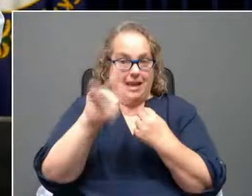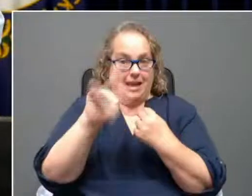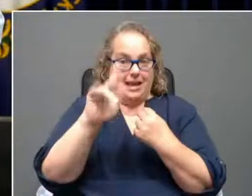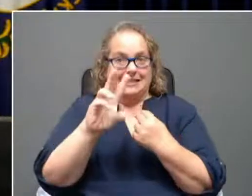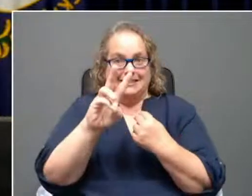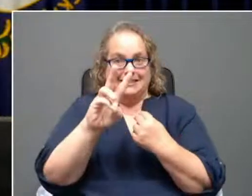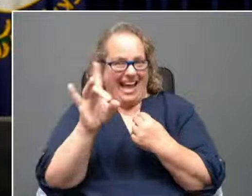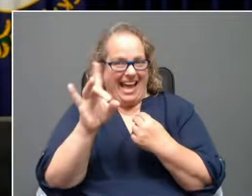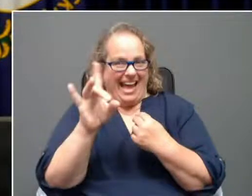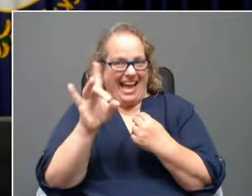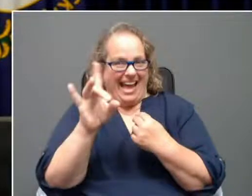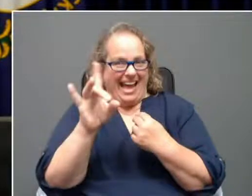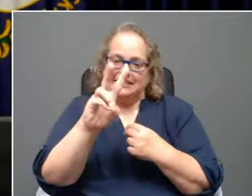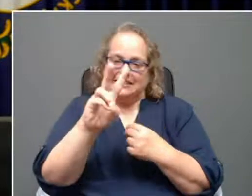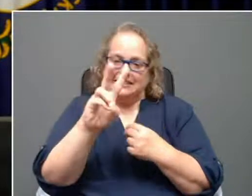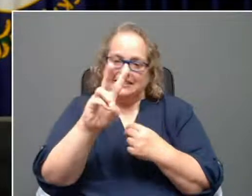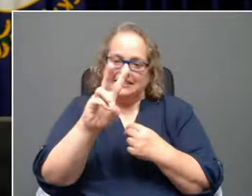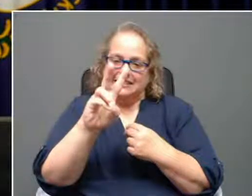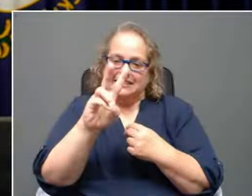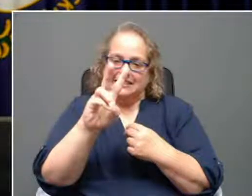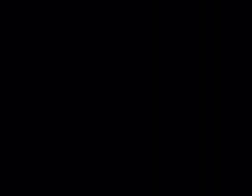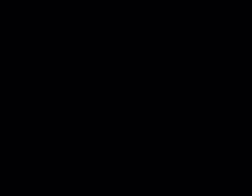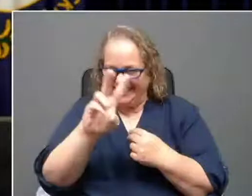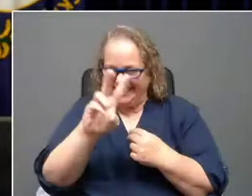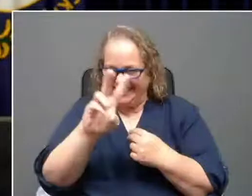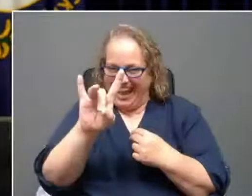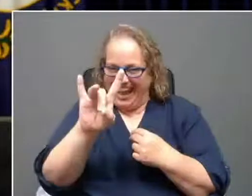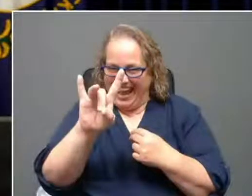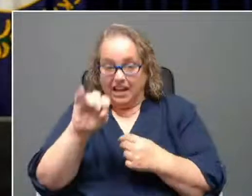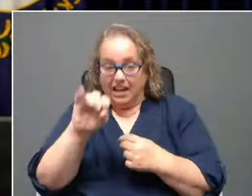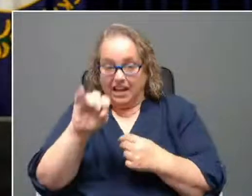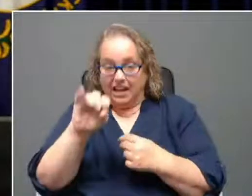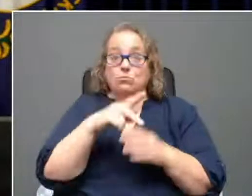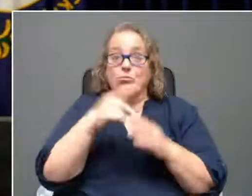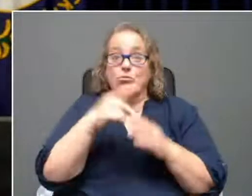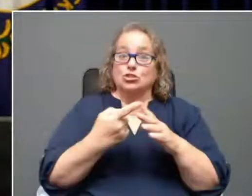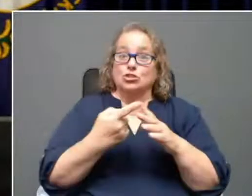It's a project that got started all the way back in 1990.